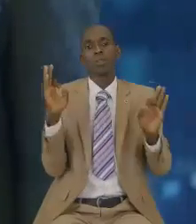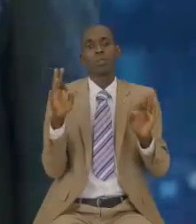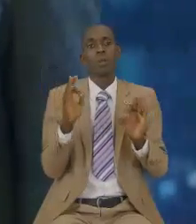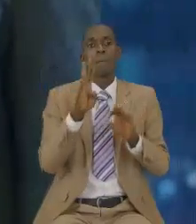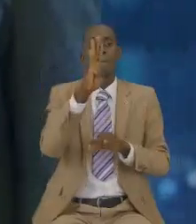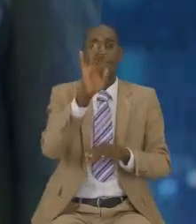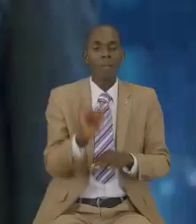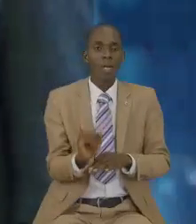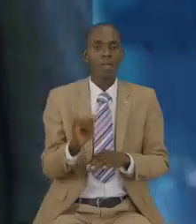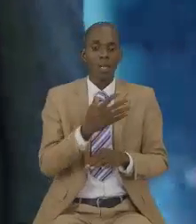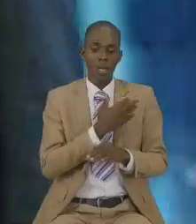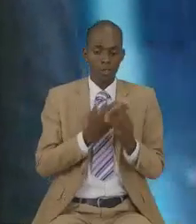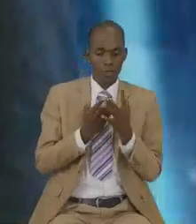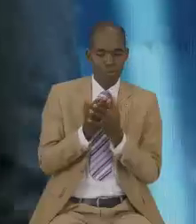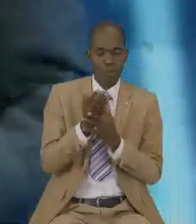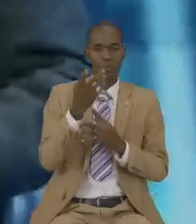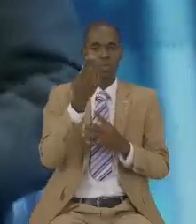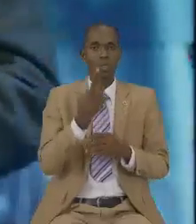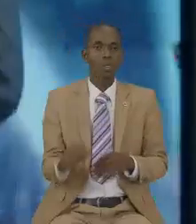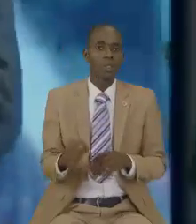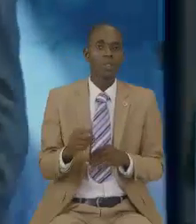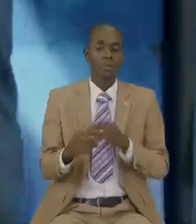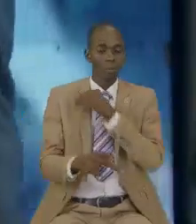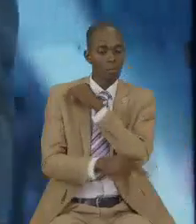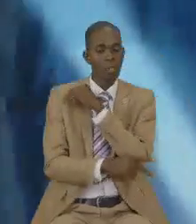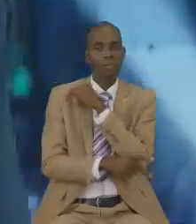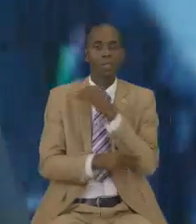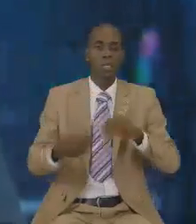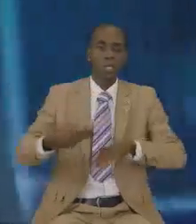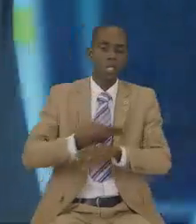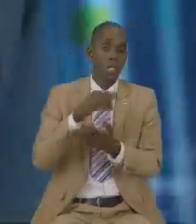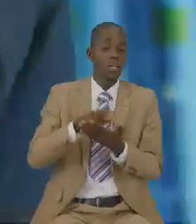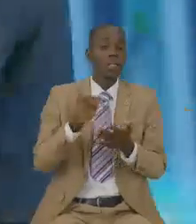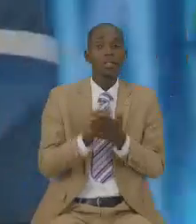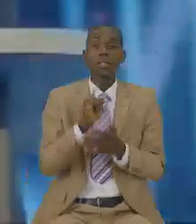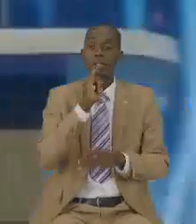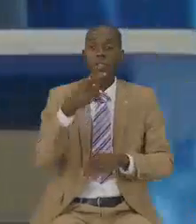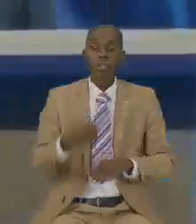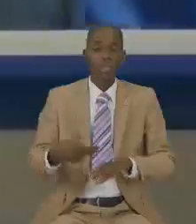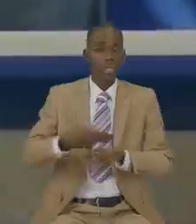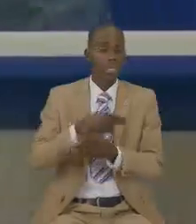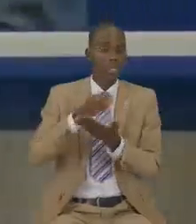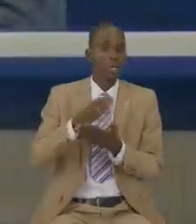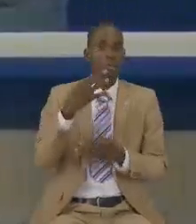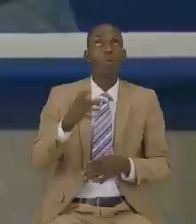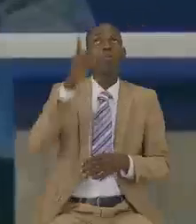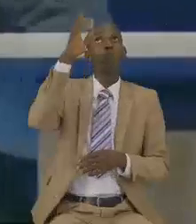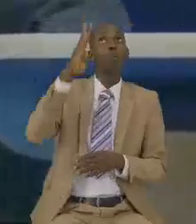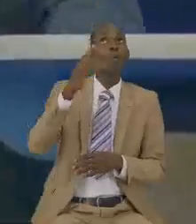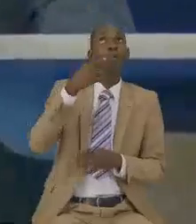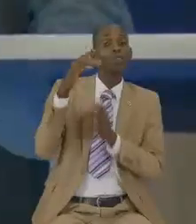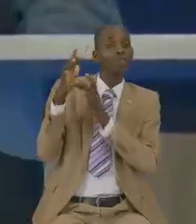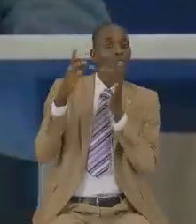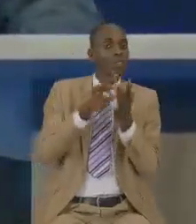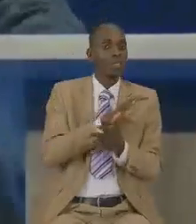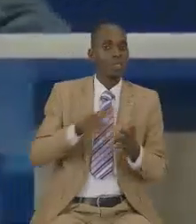By and through the Passover lamb. That's the Lamb of God, Jesus Christ, that shed